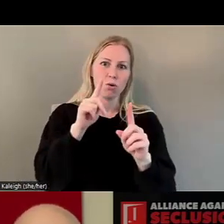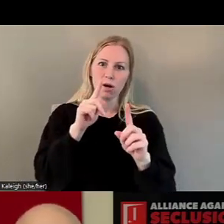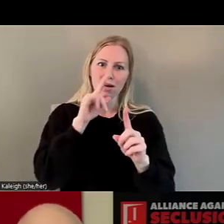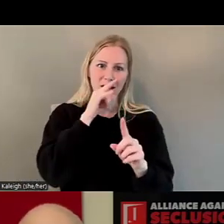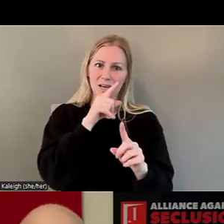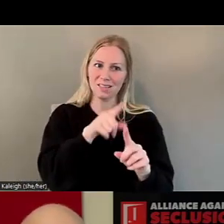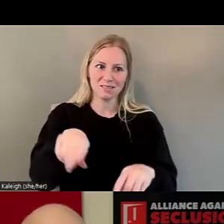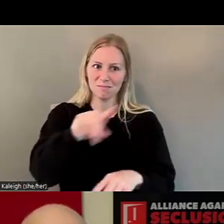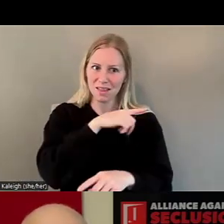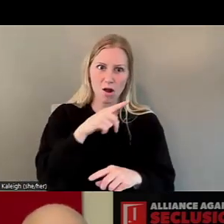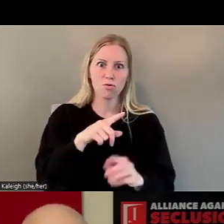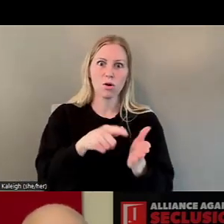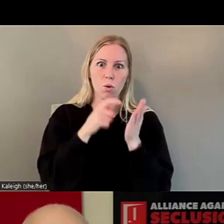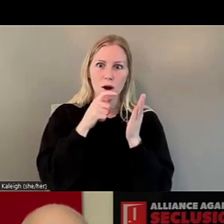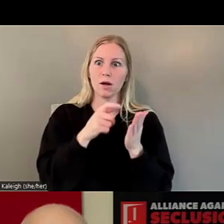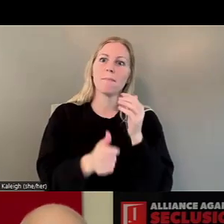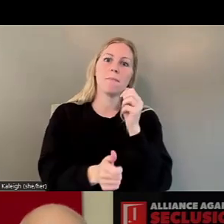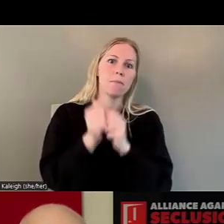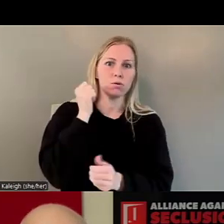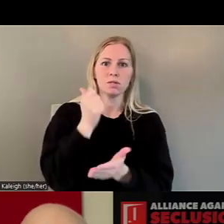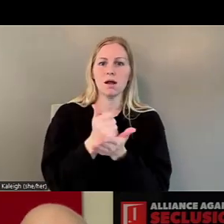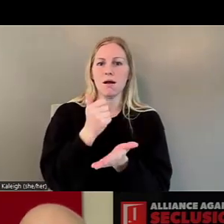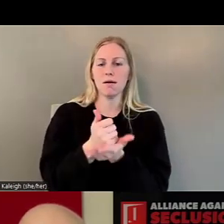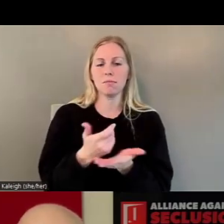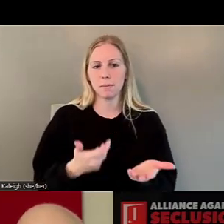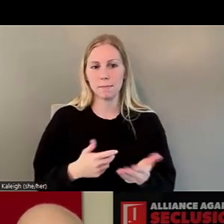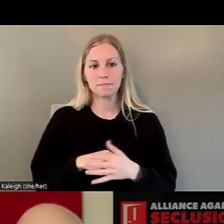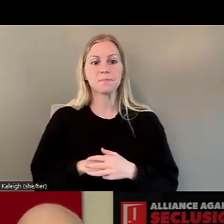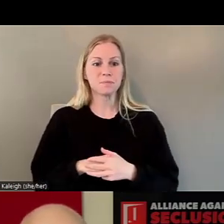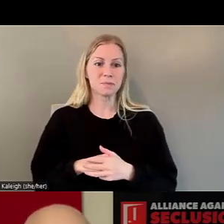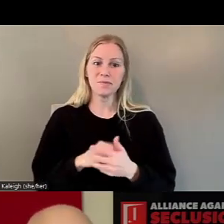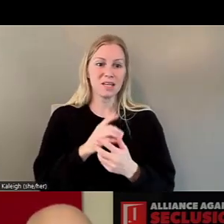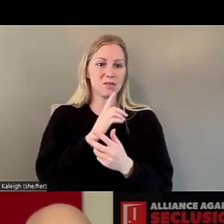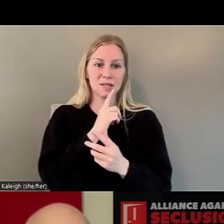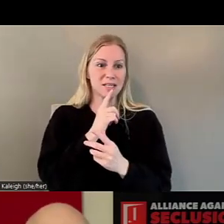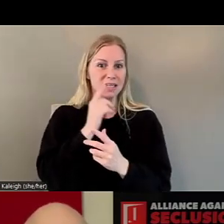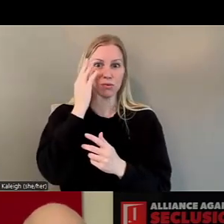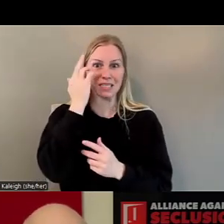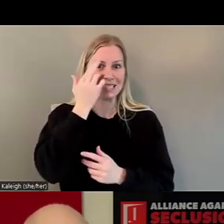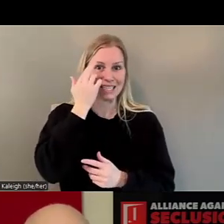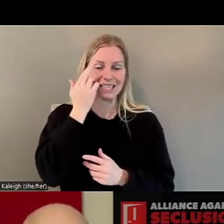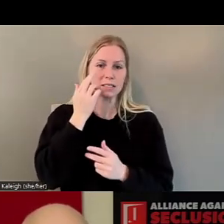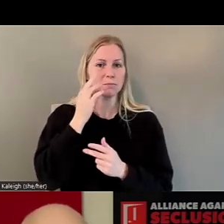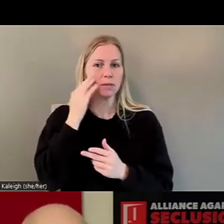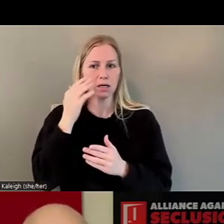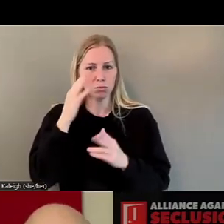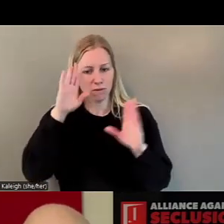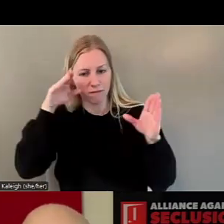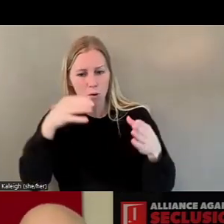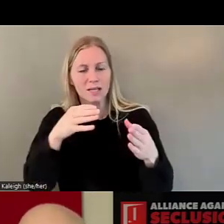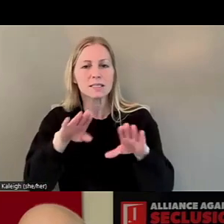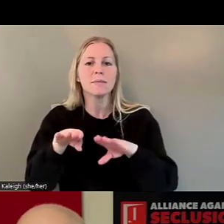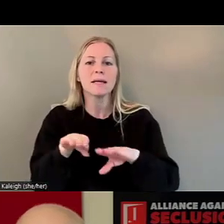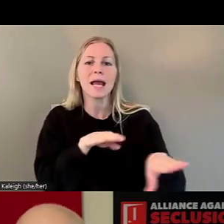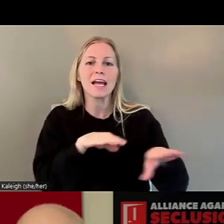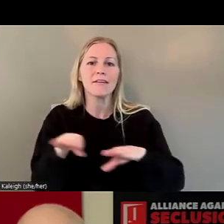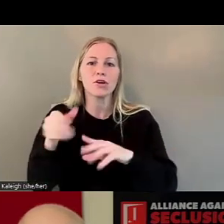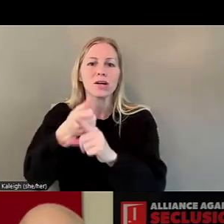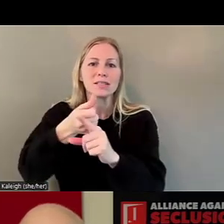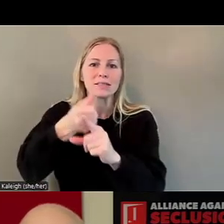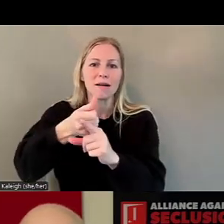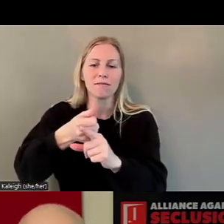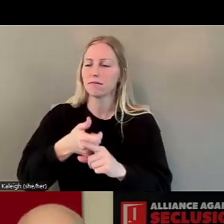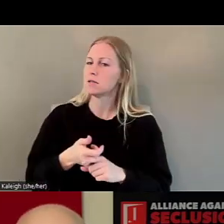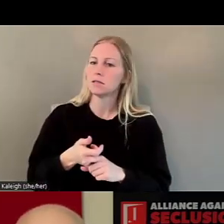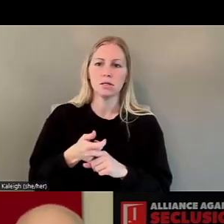most. And part of this comes down to the fact that our focus is on the behavior. I would say that that's the wrong focus. We